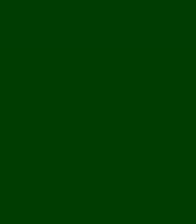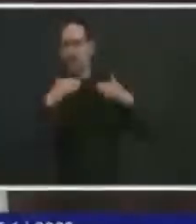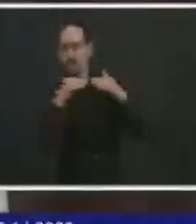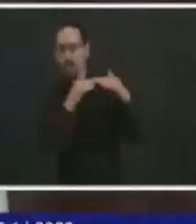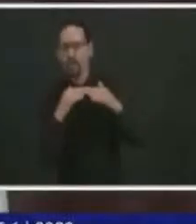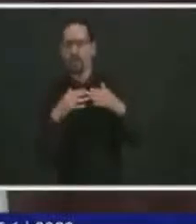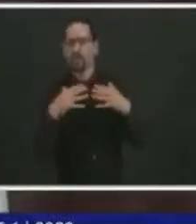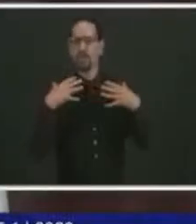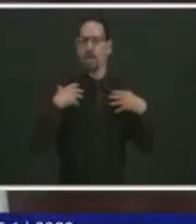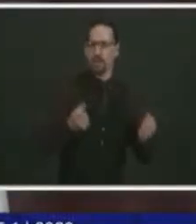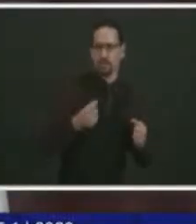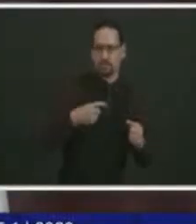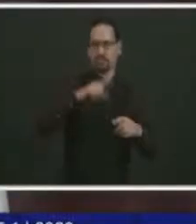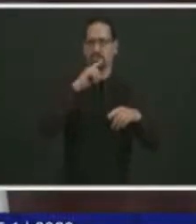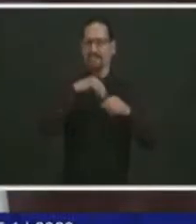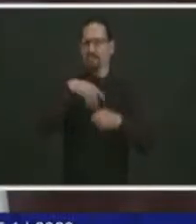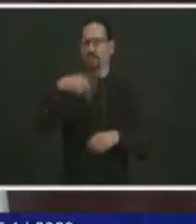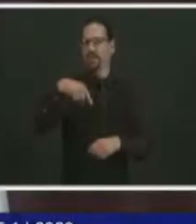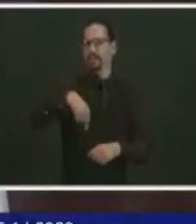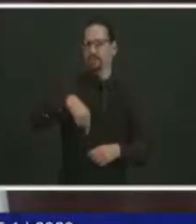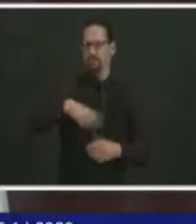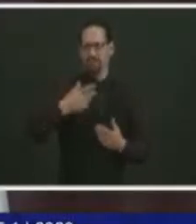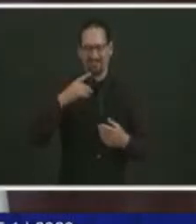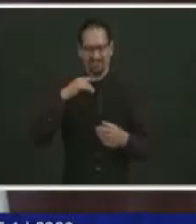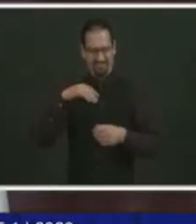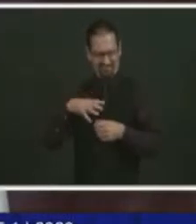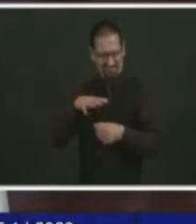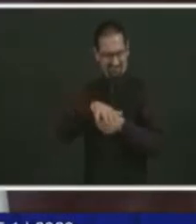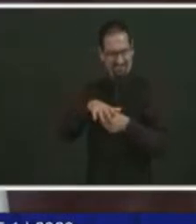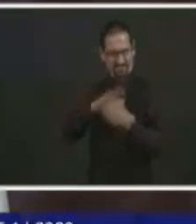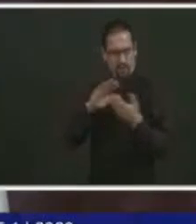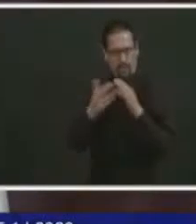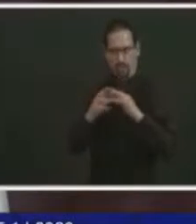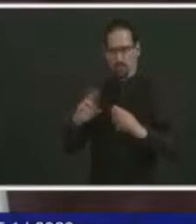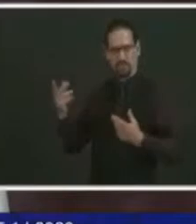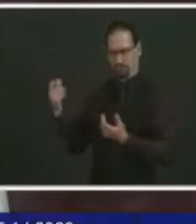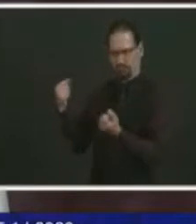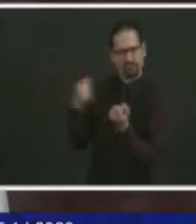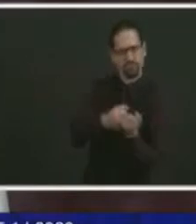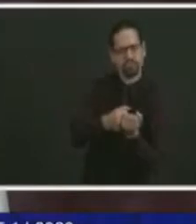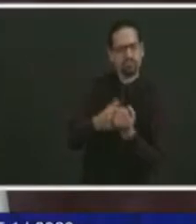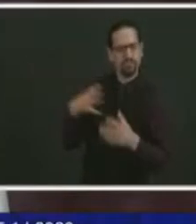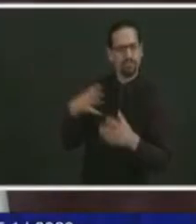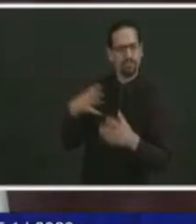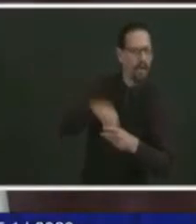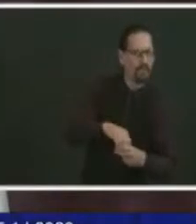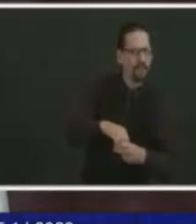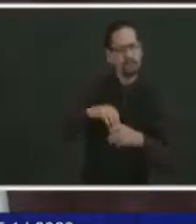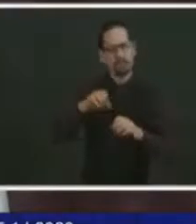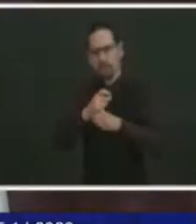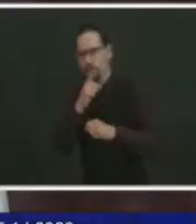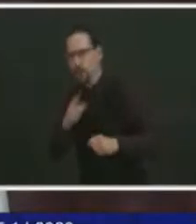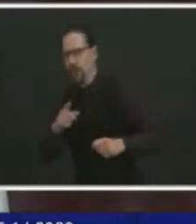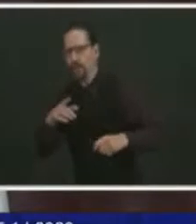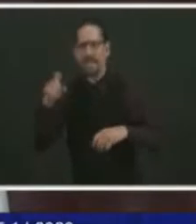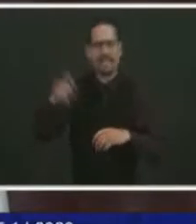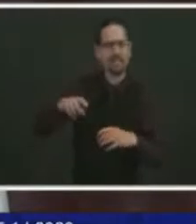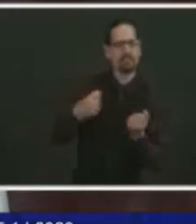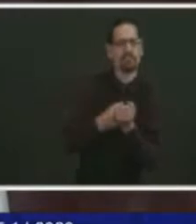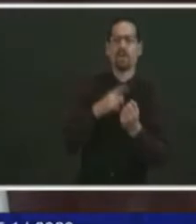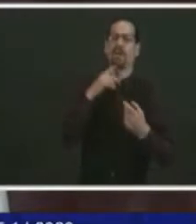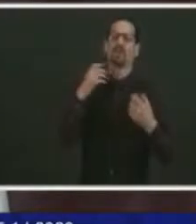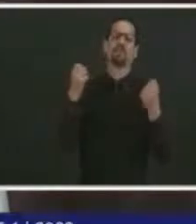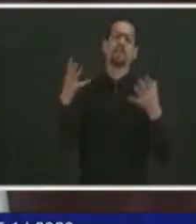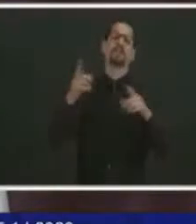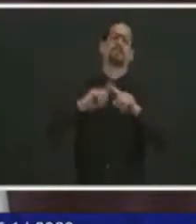you. It's fantastic. It's right in the community. And many other organizations have done really incredible work to provide critical